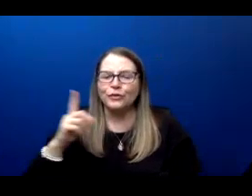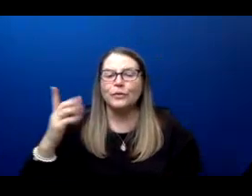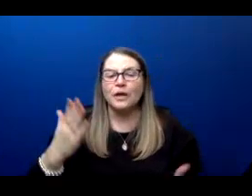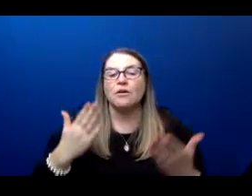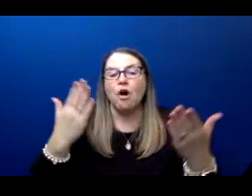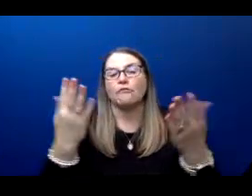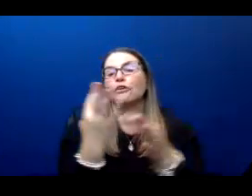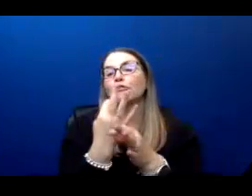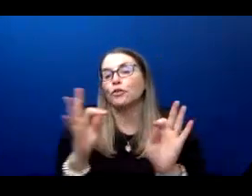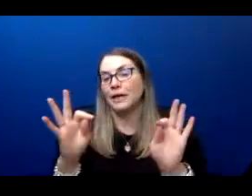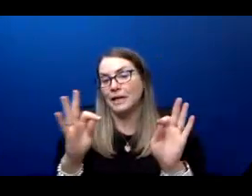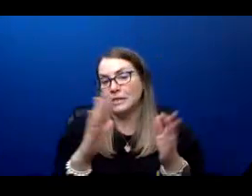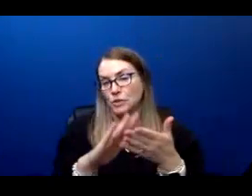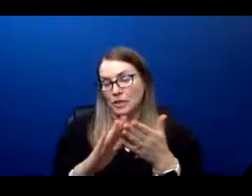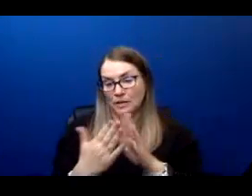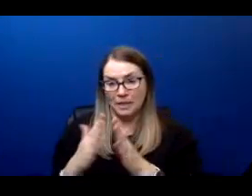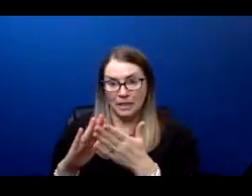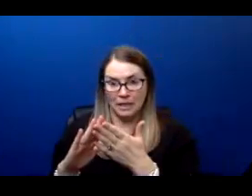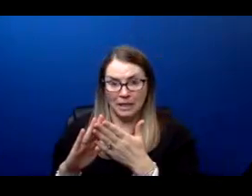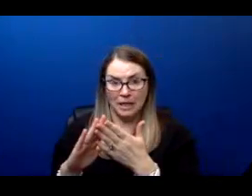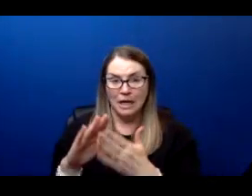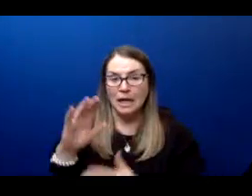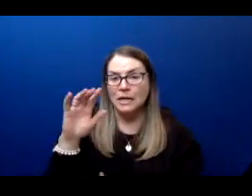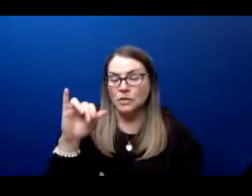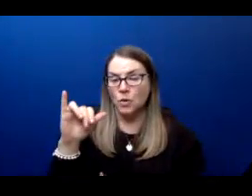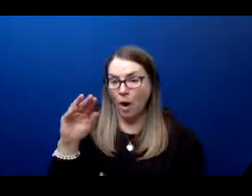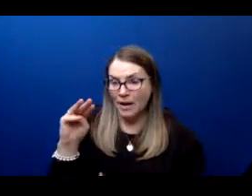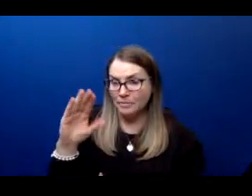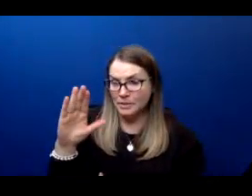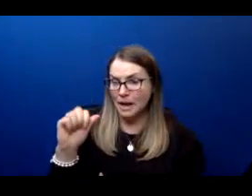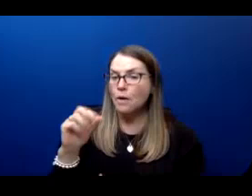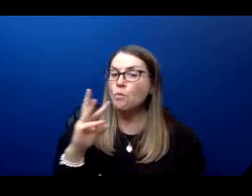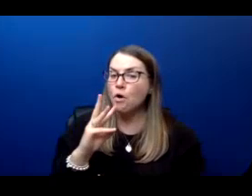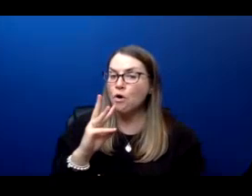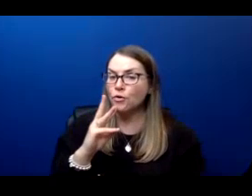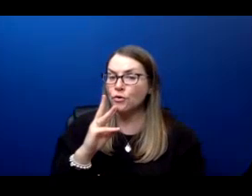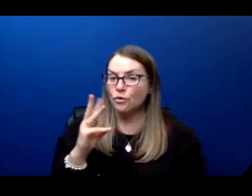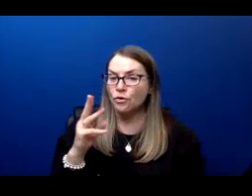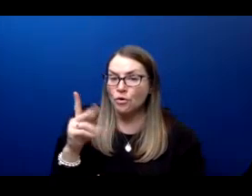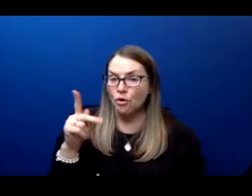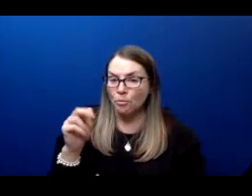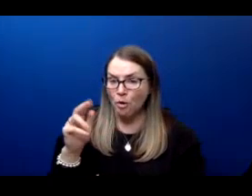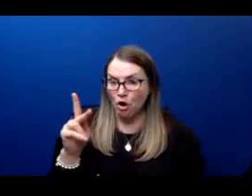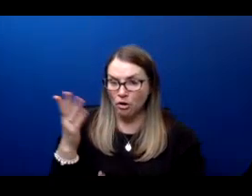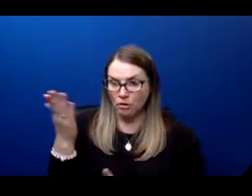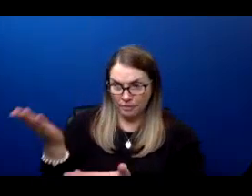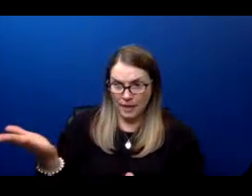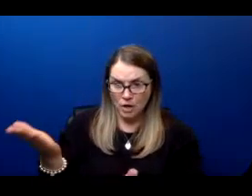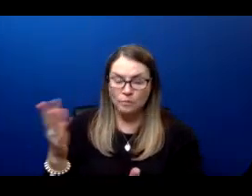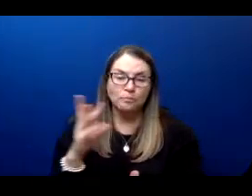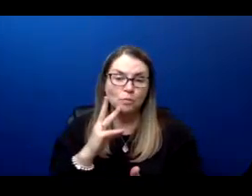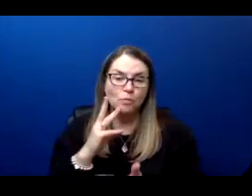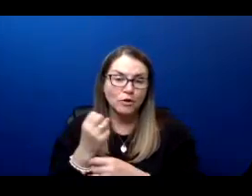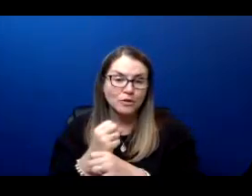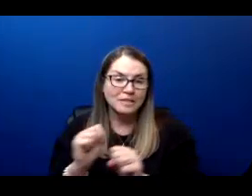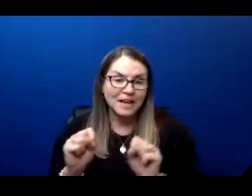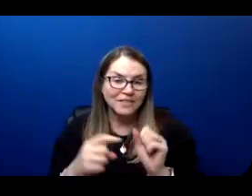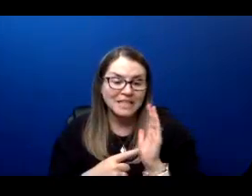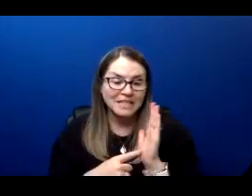community. And at the Durango Hills YMCA Water Park, is where we held the event, and there were water safety